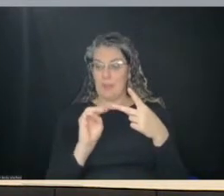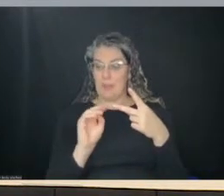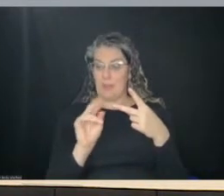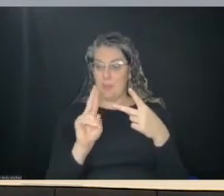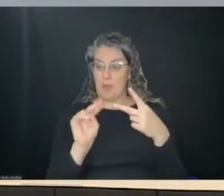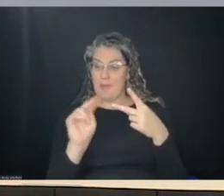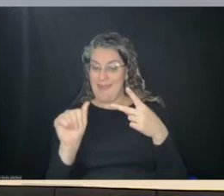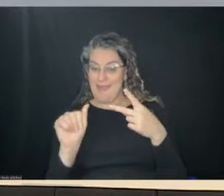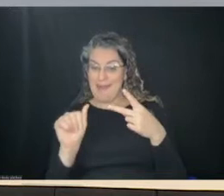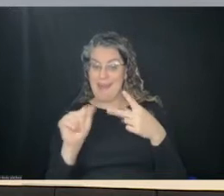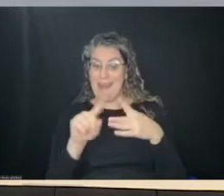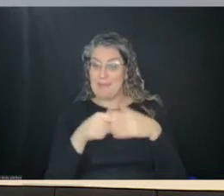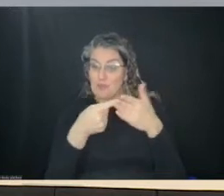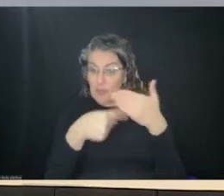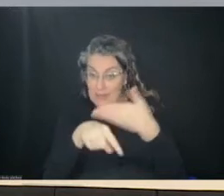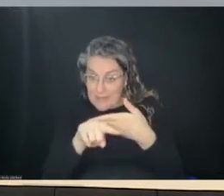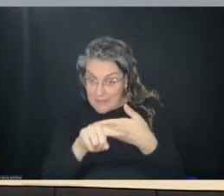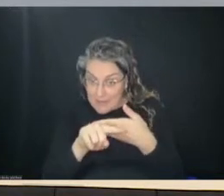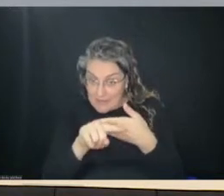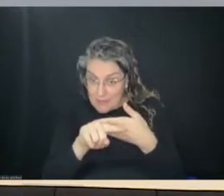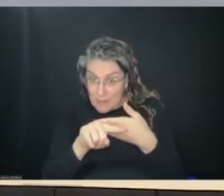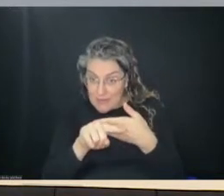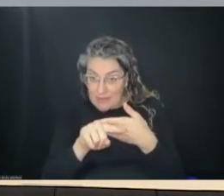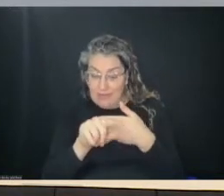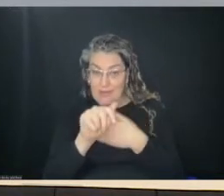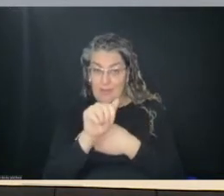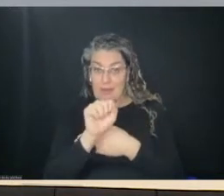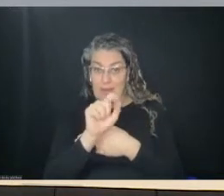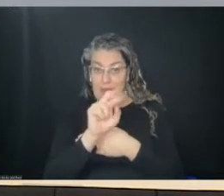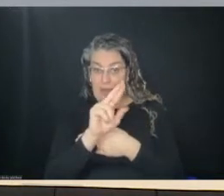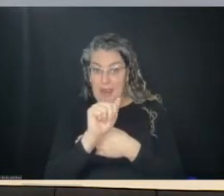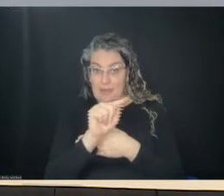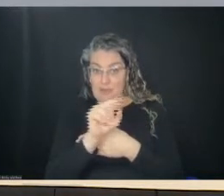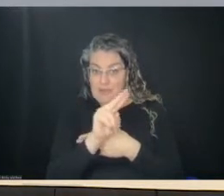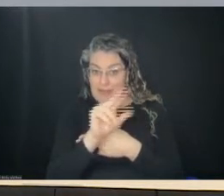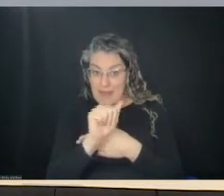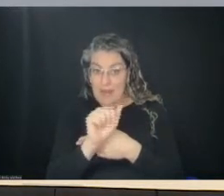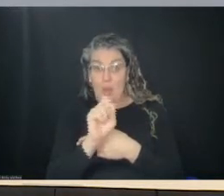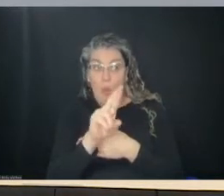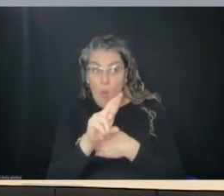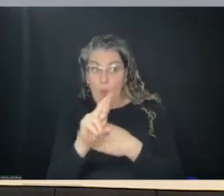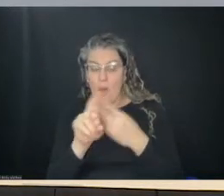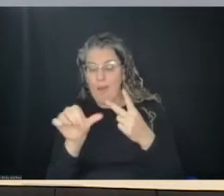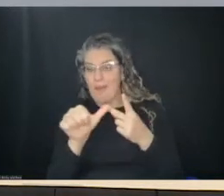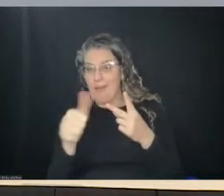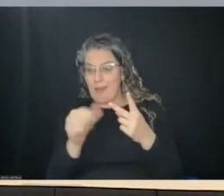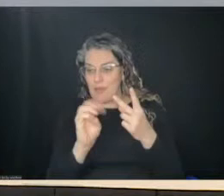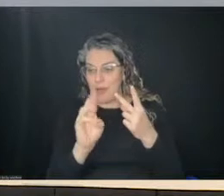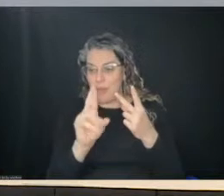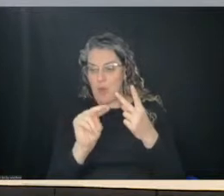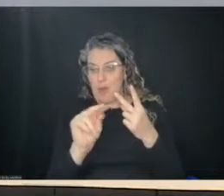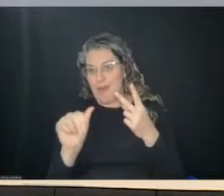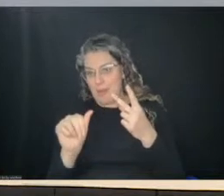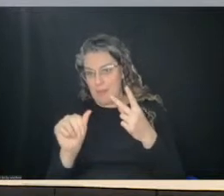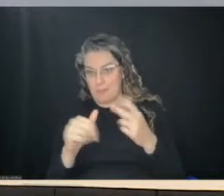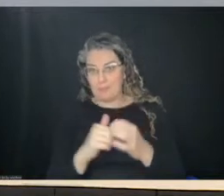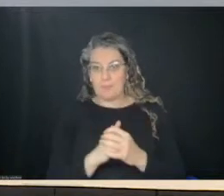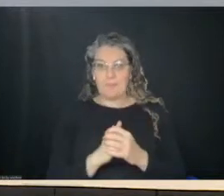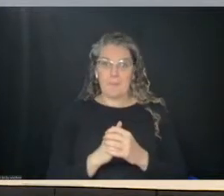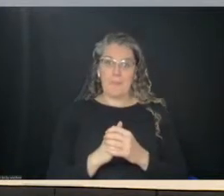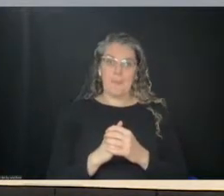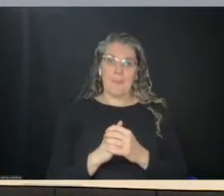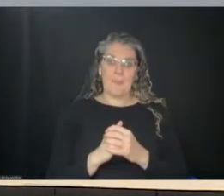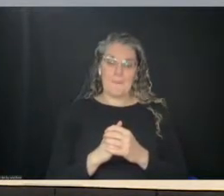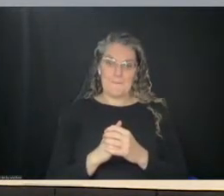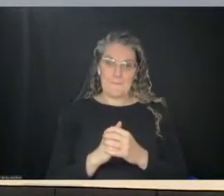AstraZeneca starting next week. So I think we've been waiting for a while for some information, and this is what we